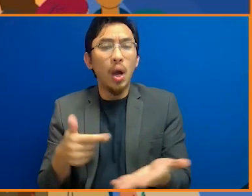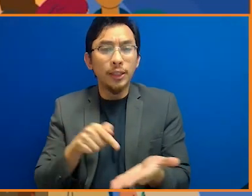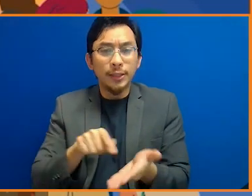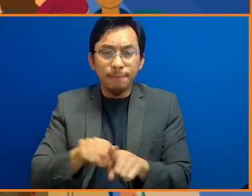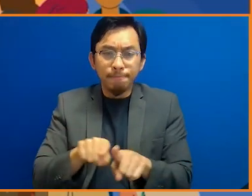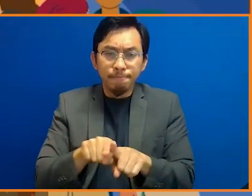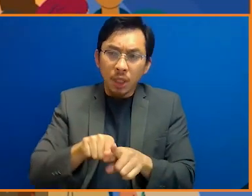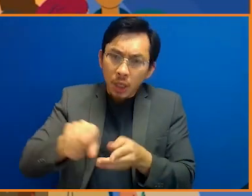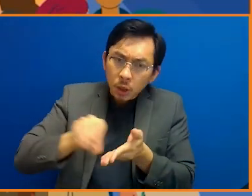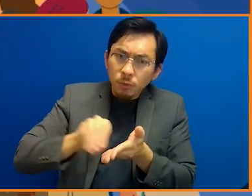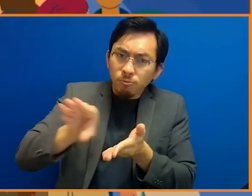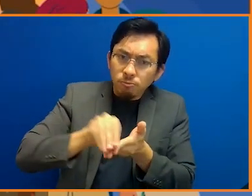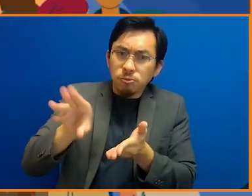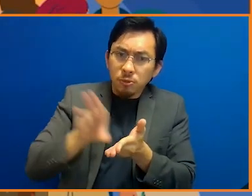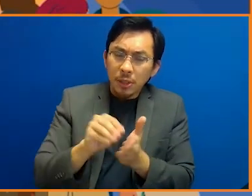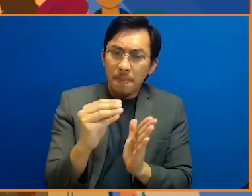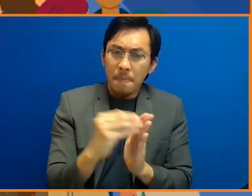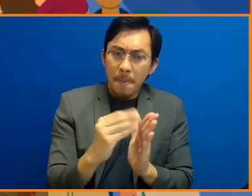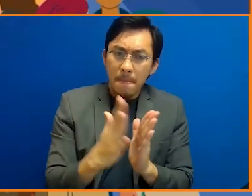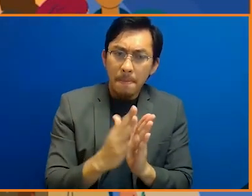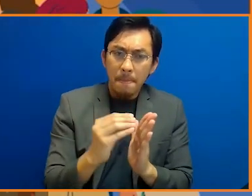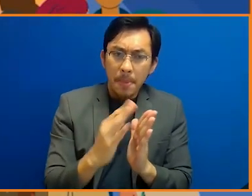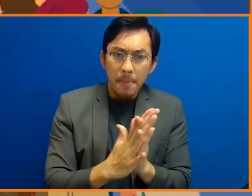documents which record